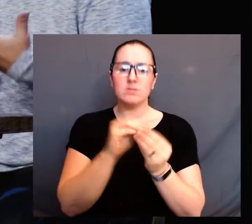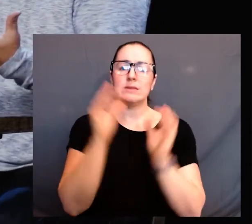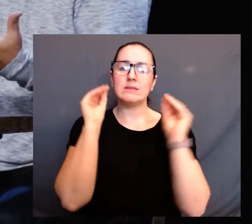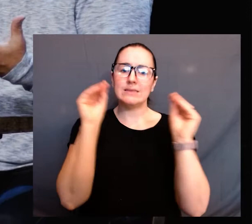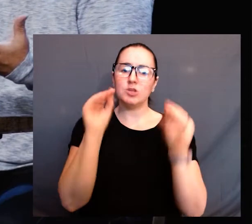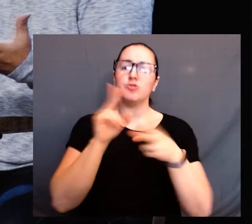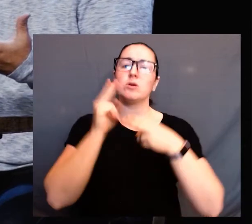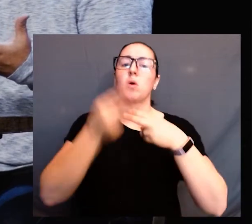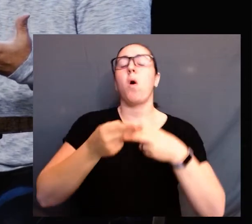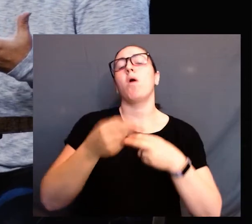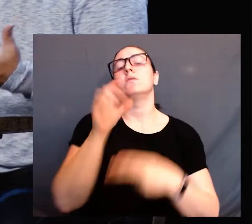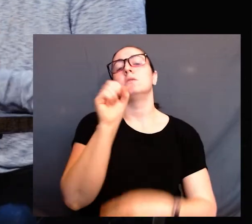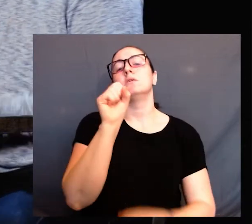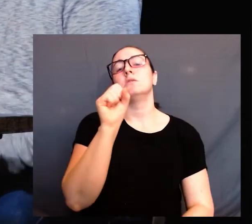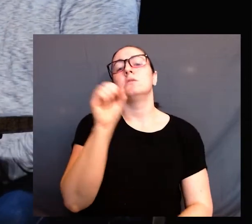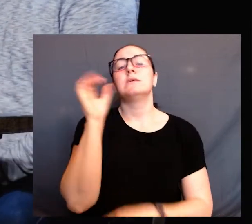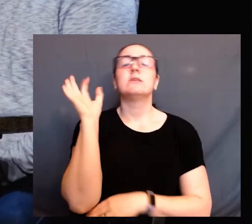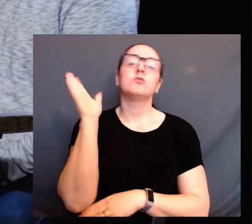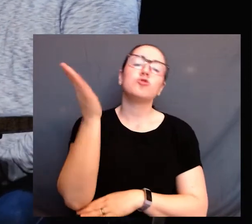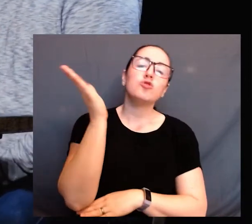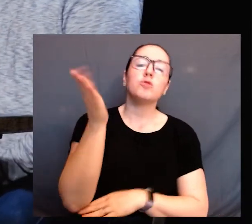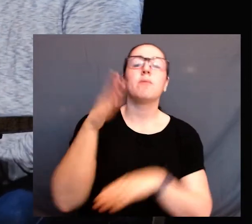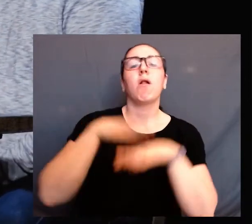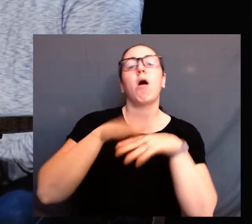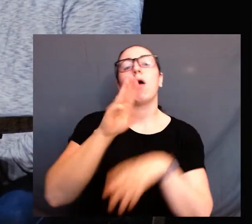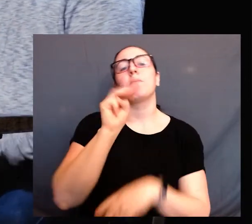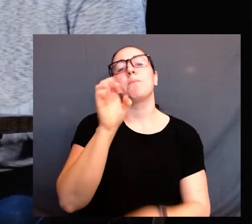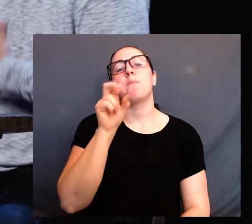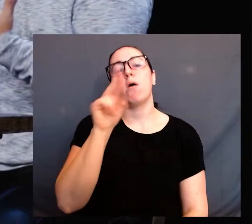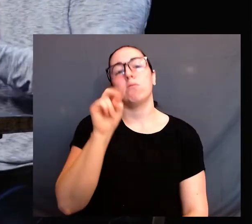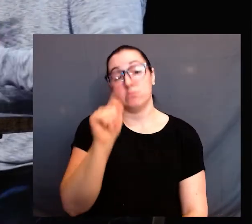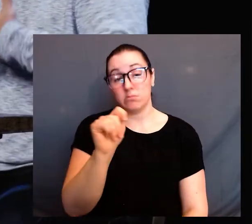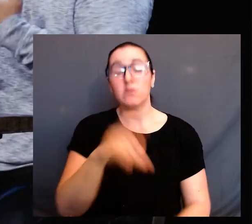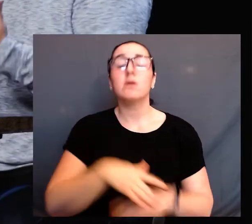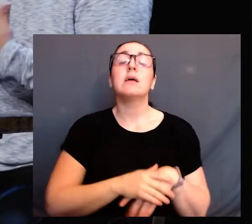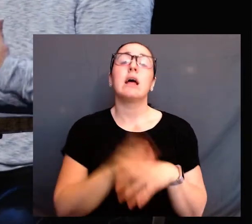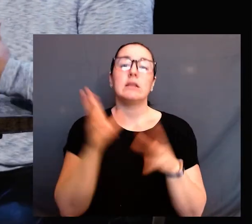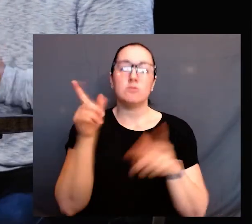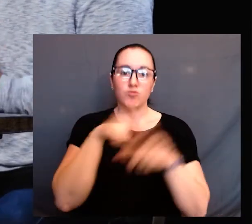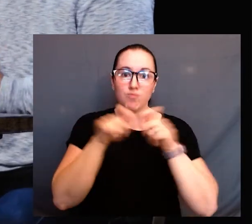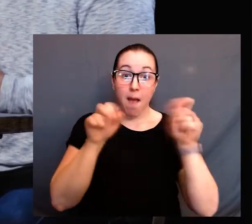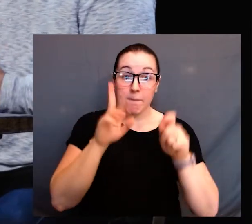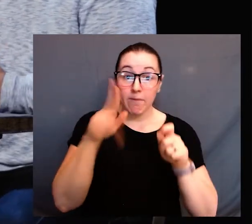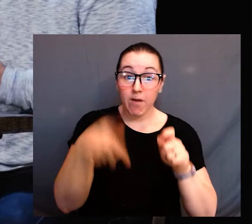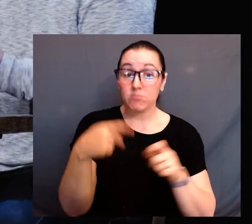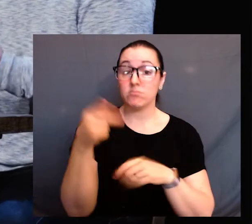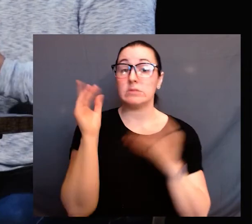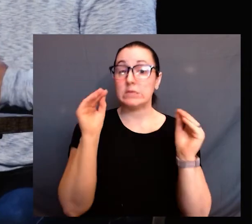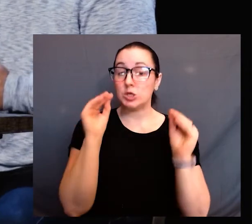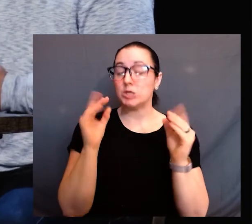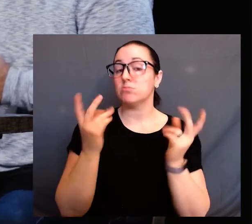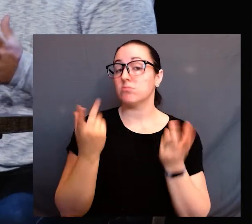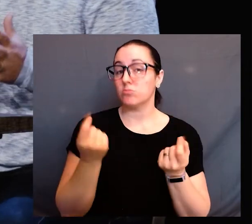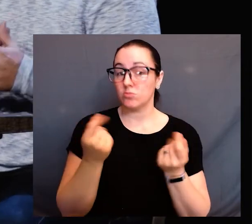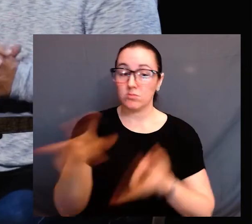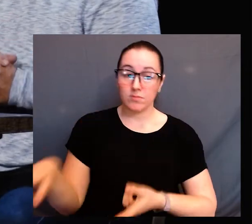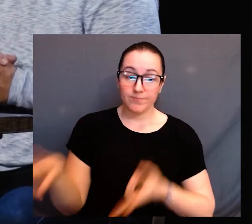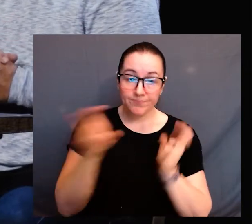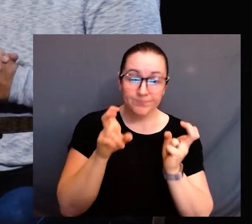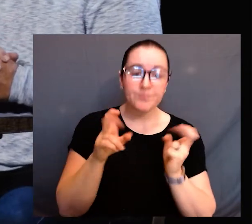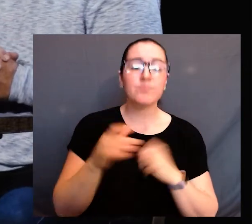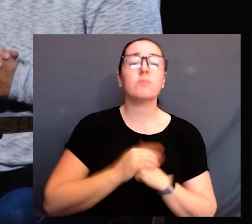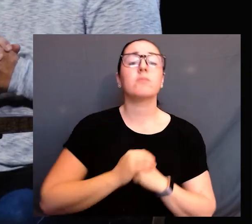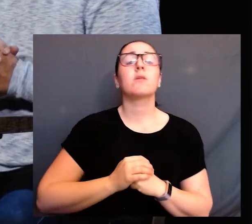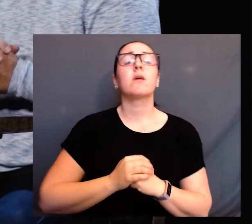teaching that we refer to as the Sermon on the Mount. And he's getting ready to wrap up this teaching. And here's what he says. He says,